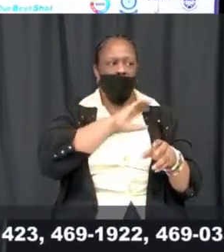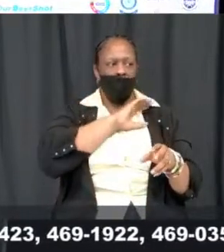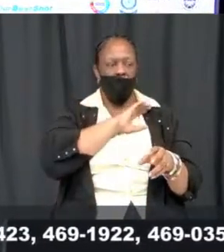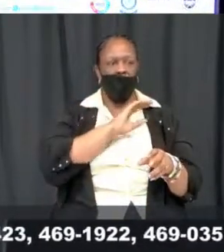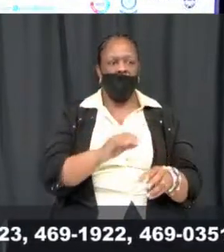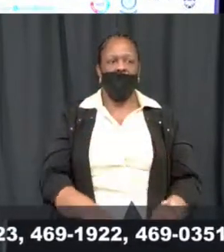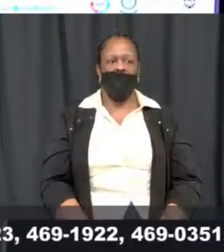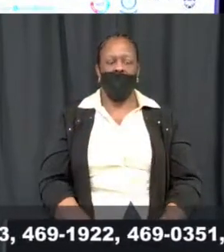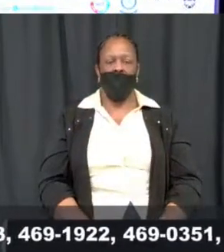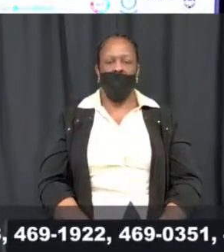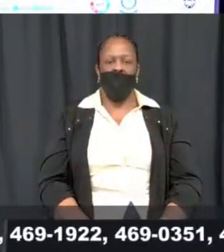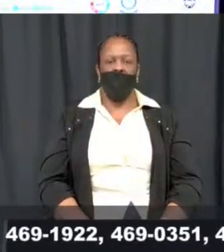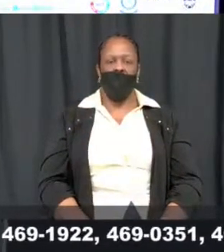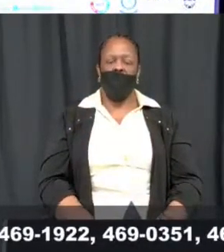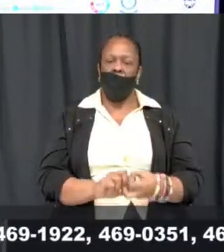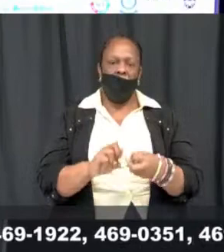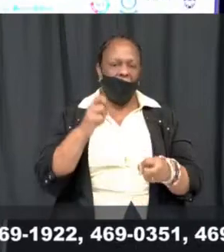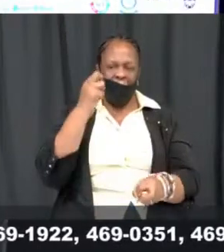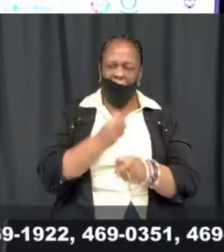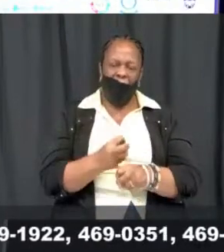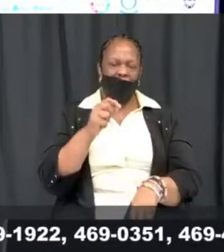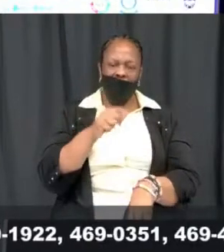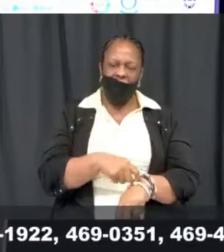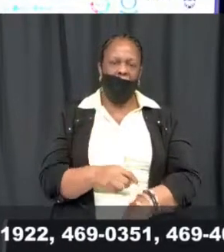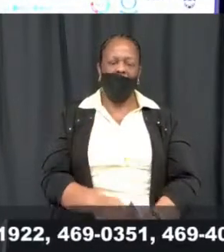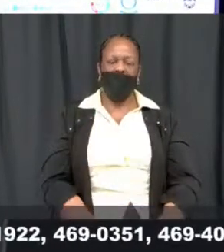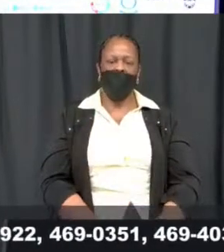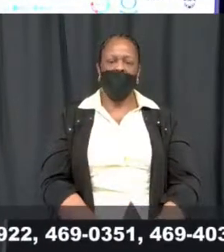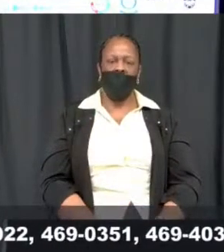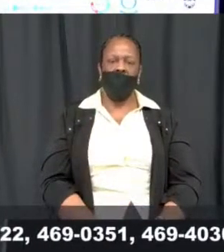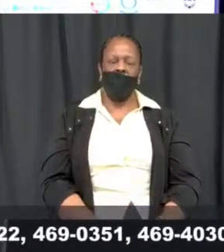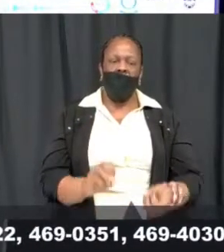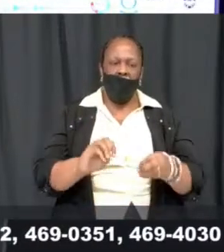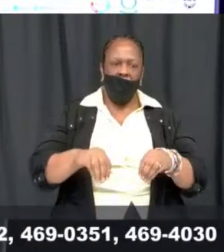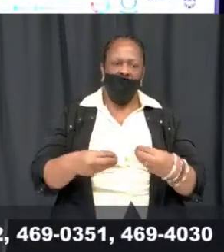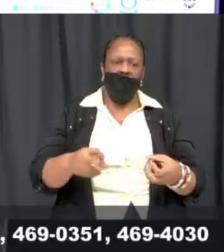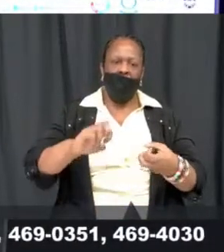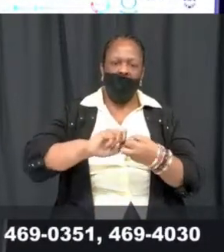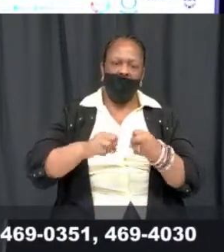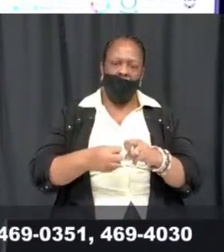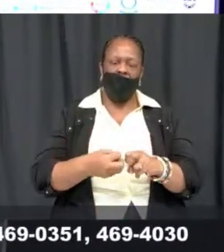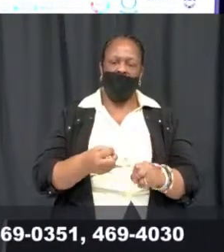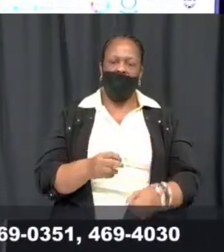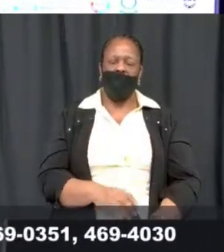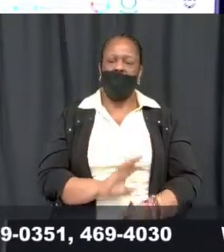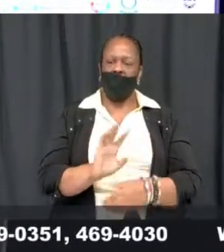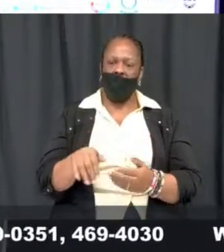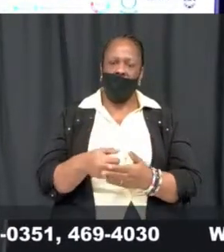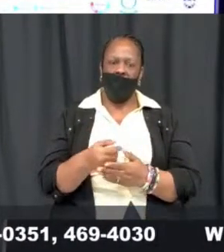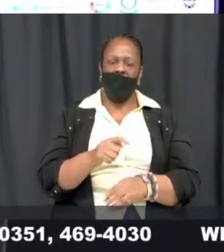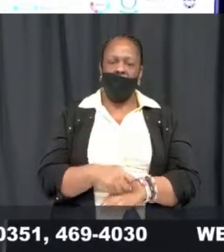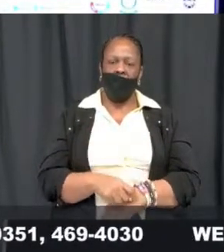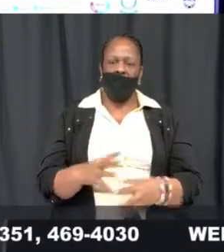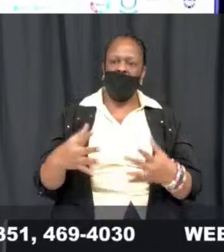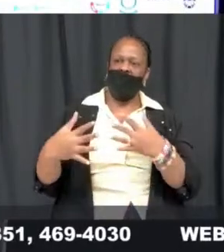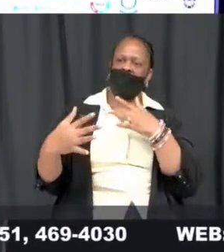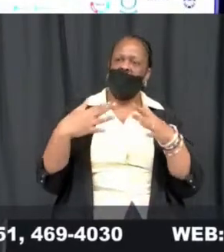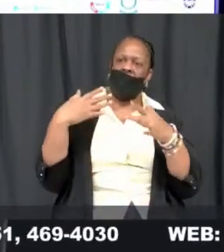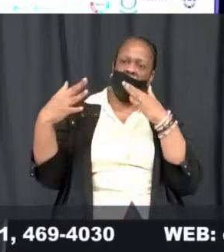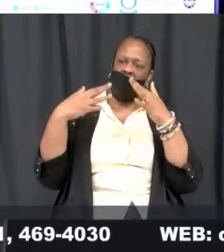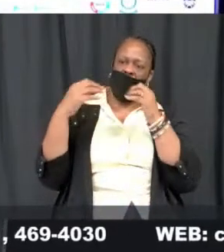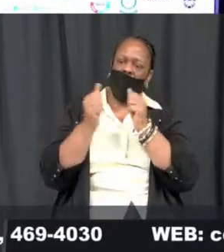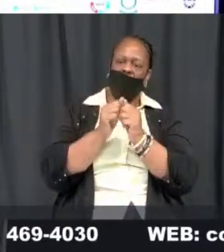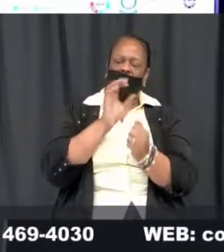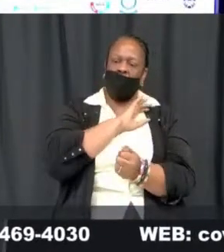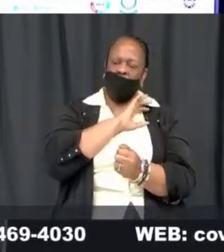collect someone because they've broken quarantine. It's difficult sometimes. And so we just need your help. And we're asking for that. And